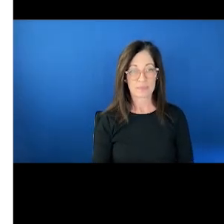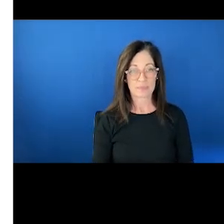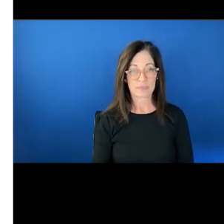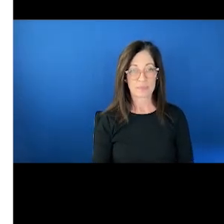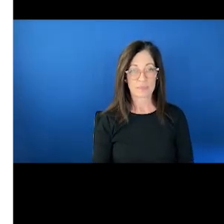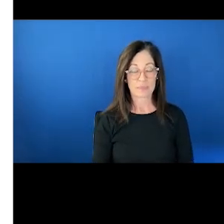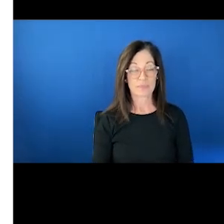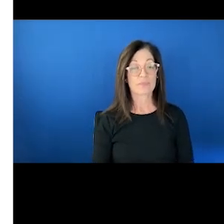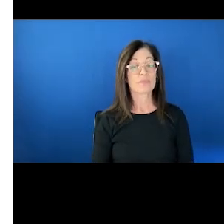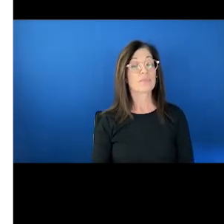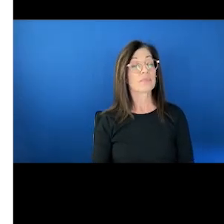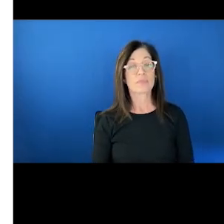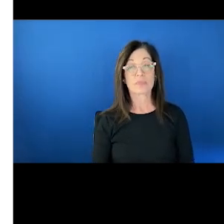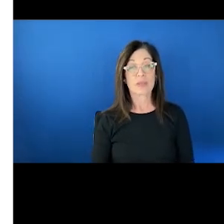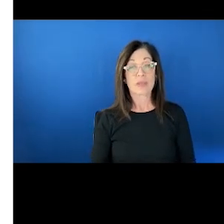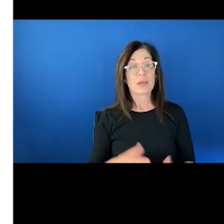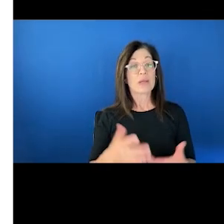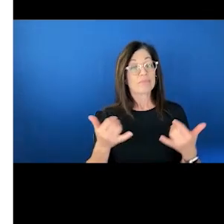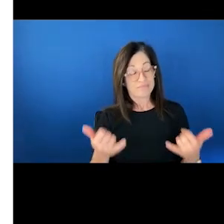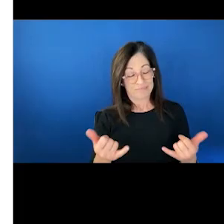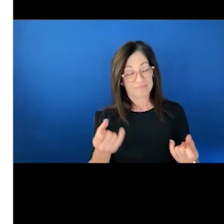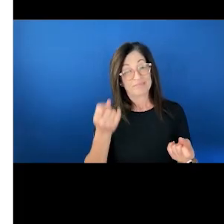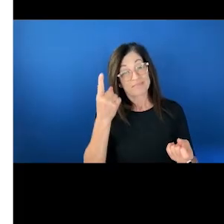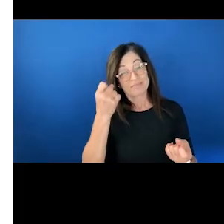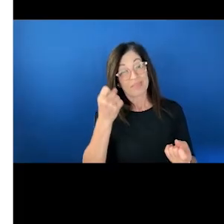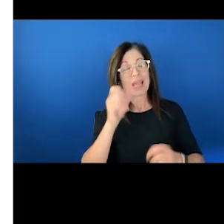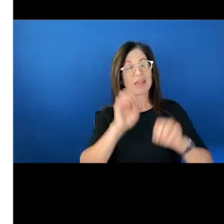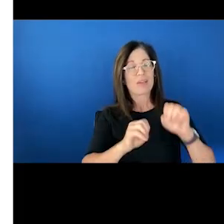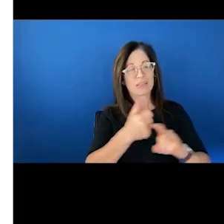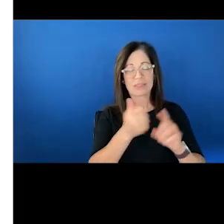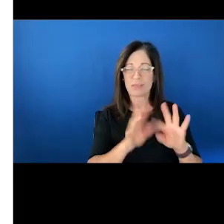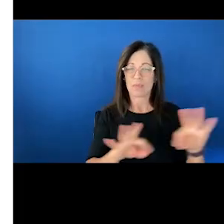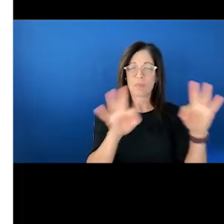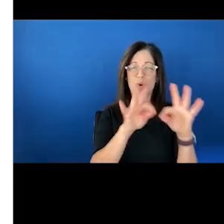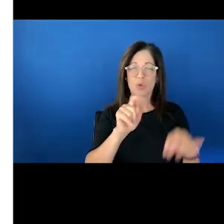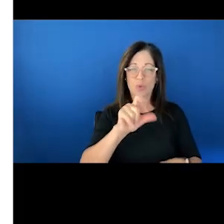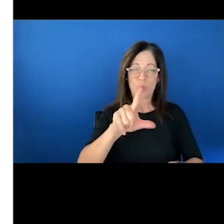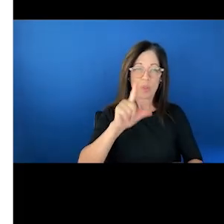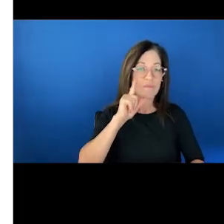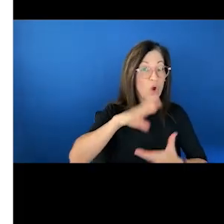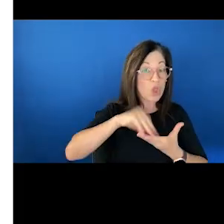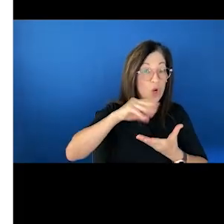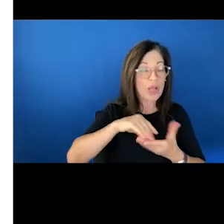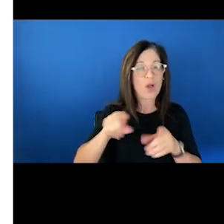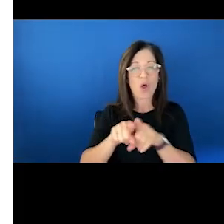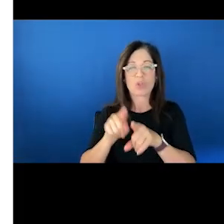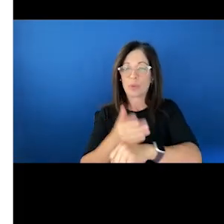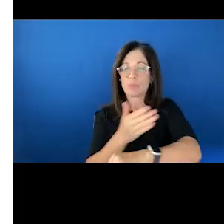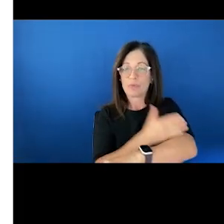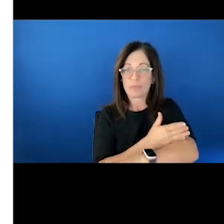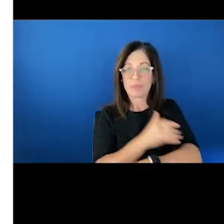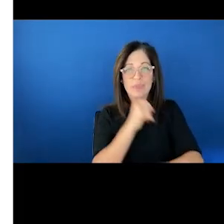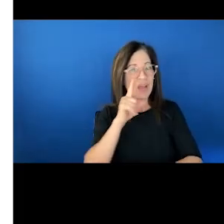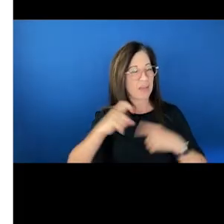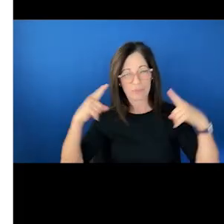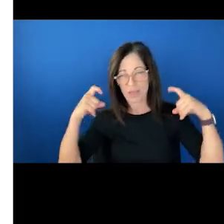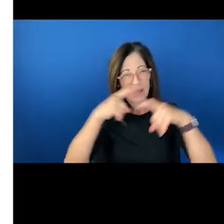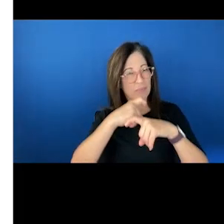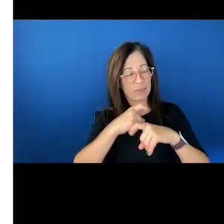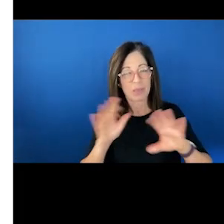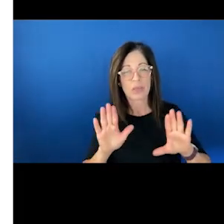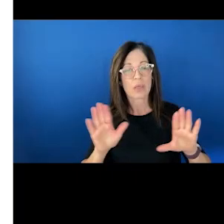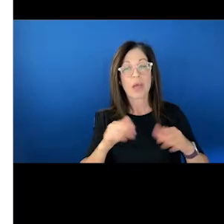To wrap up, evaluation is a valuable tool for learning and improving. It doesn't have to be complicated. By having